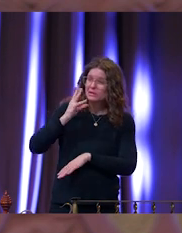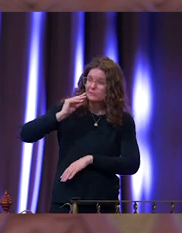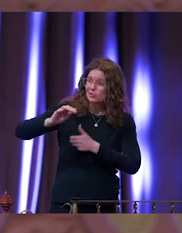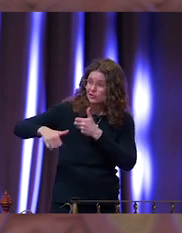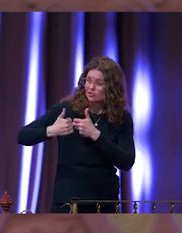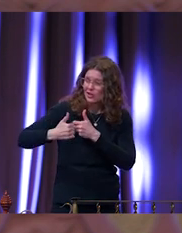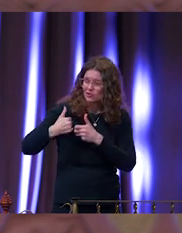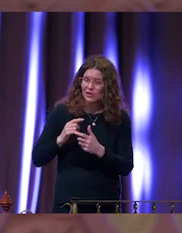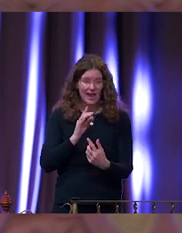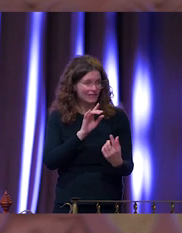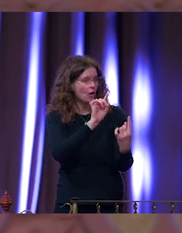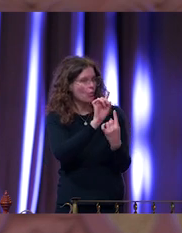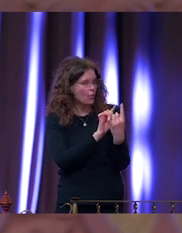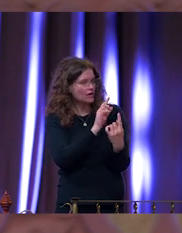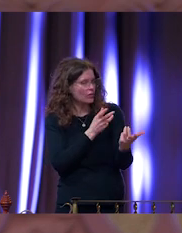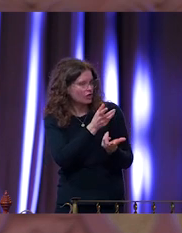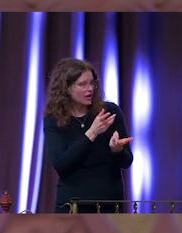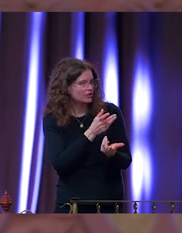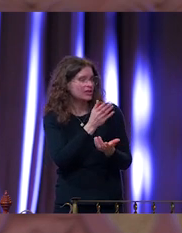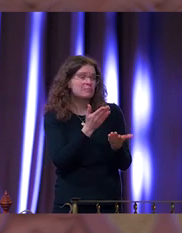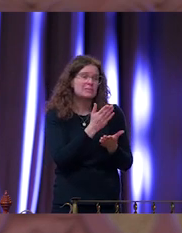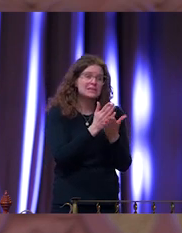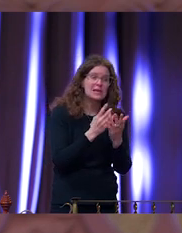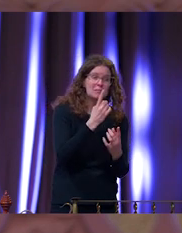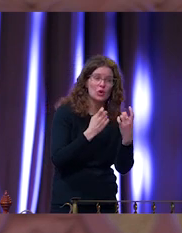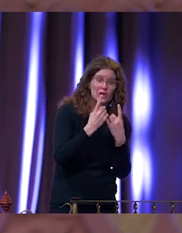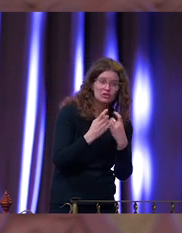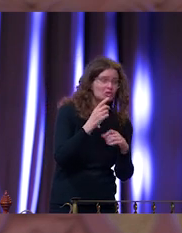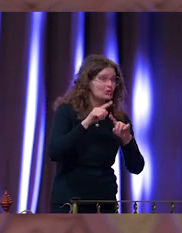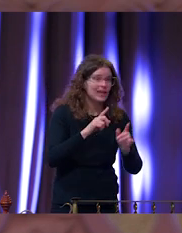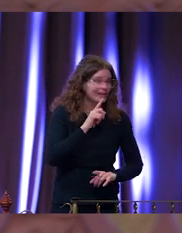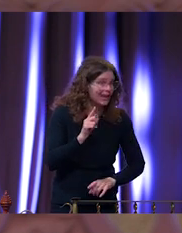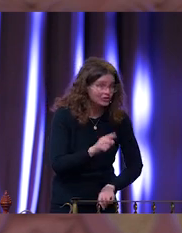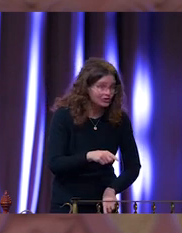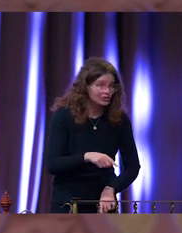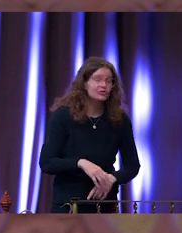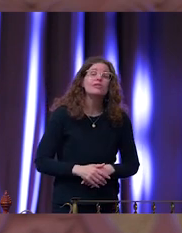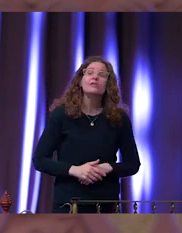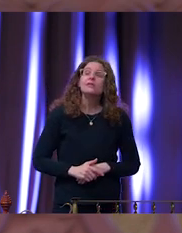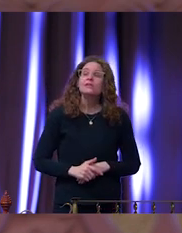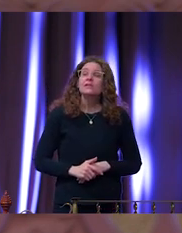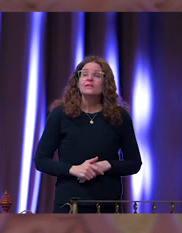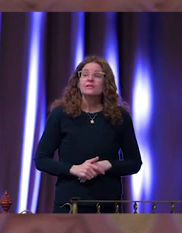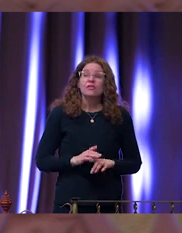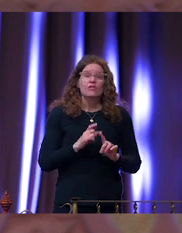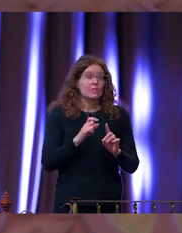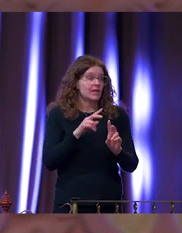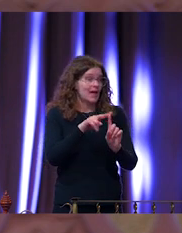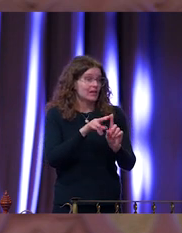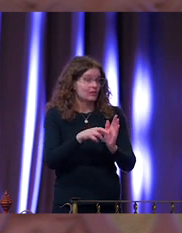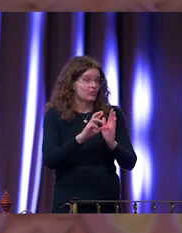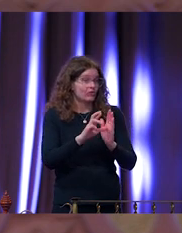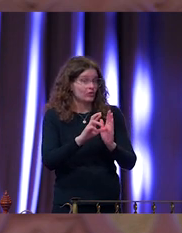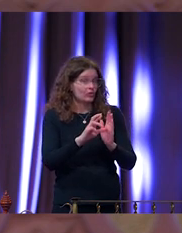one-on-one interaction and questions that you might not be able to answer or within an application review process without